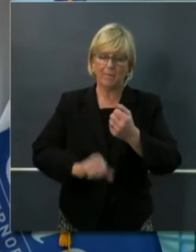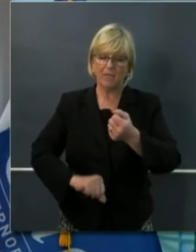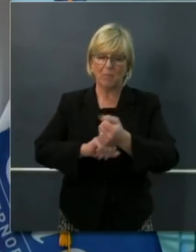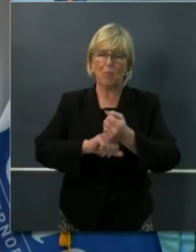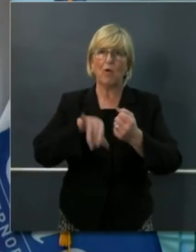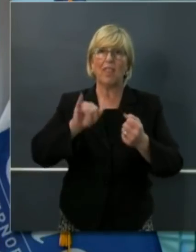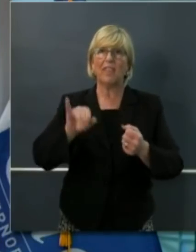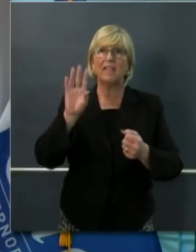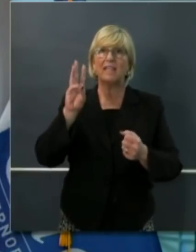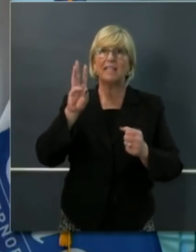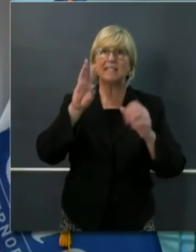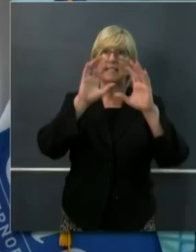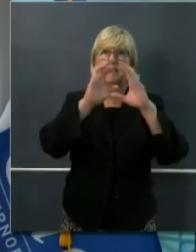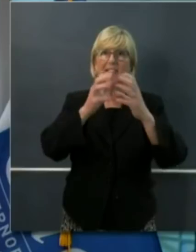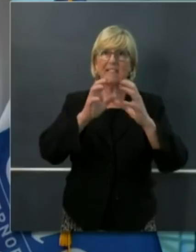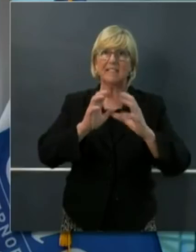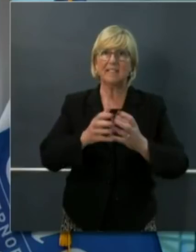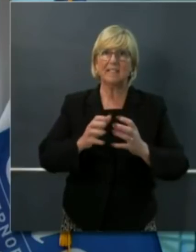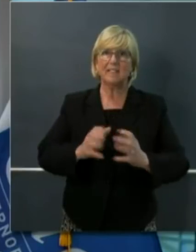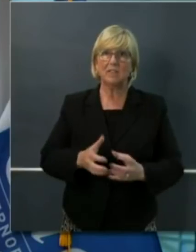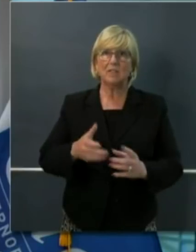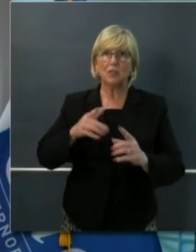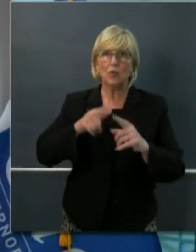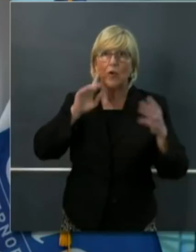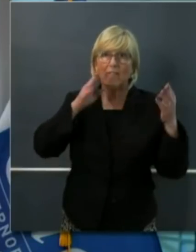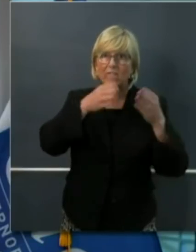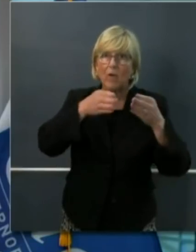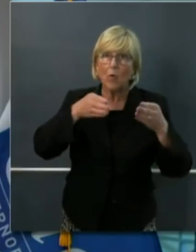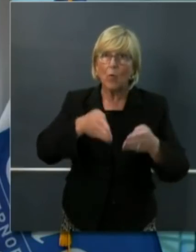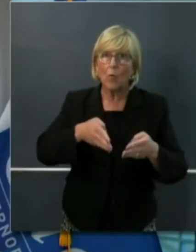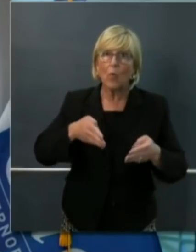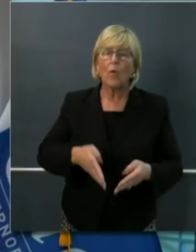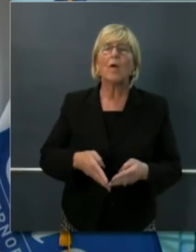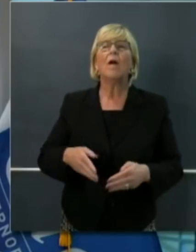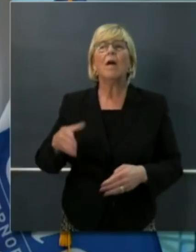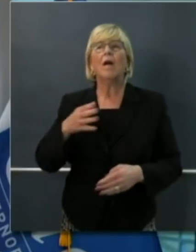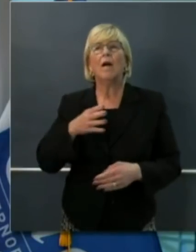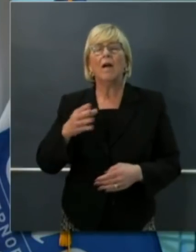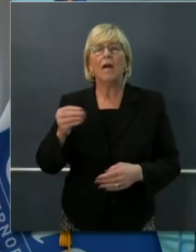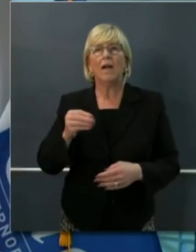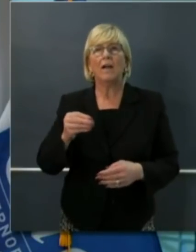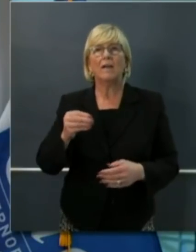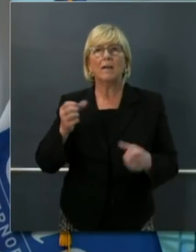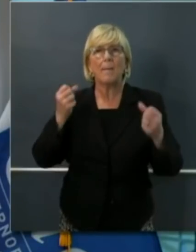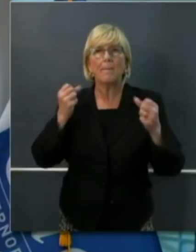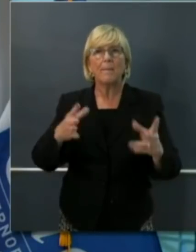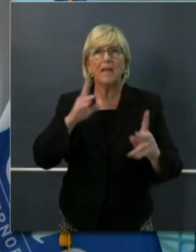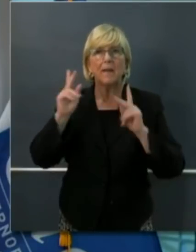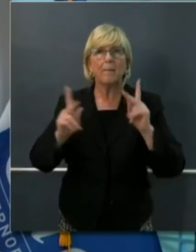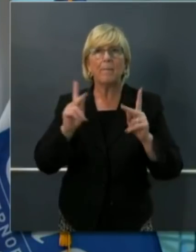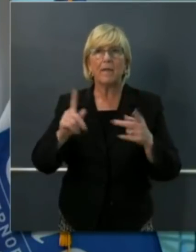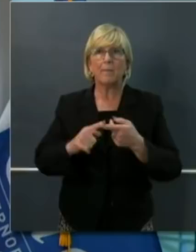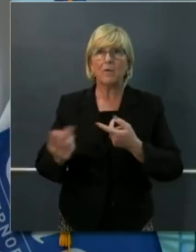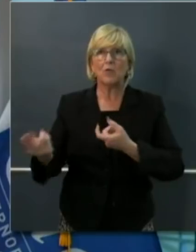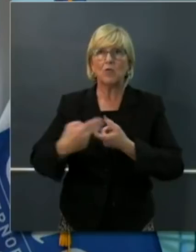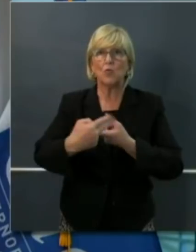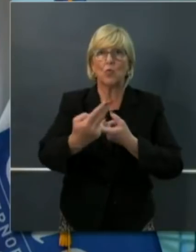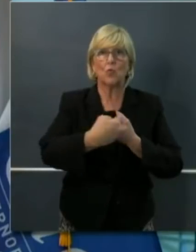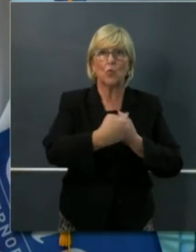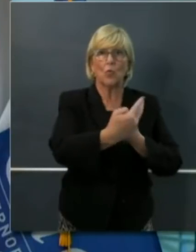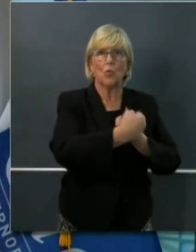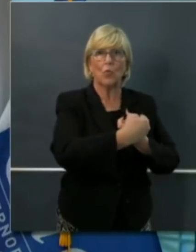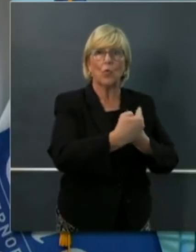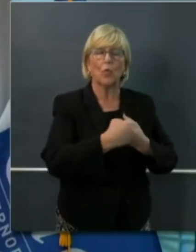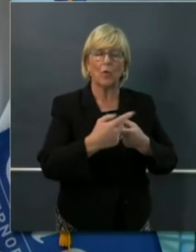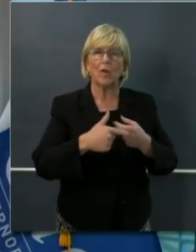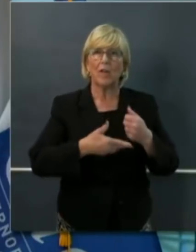the armies of people that are going to continue to inform our work as we thoughtfully consider how we modify the